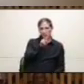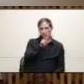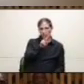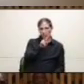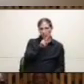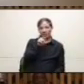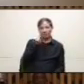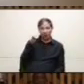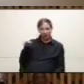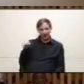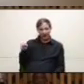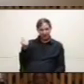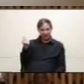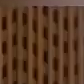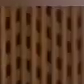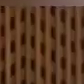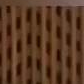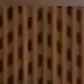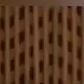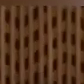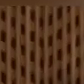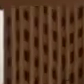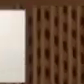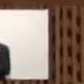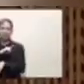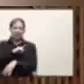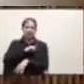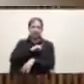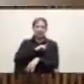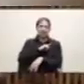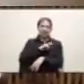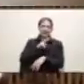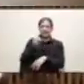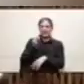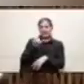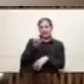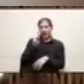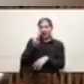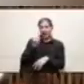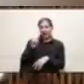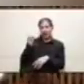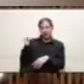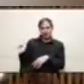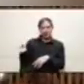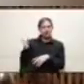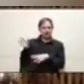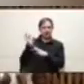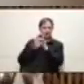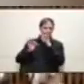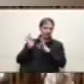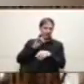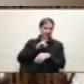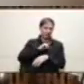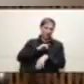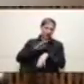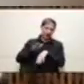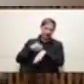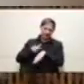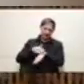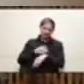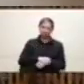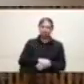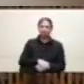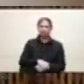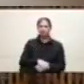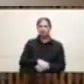amount. So as to why it was late, I think Ngaka will be here. They will also be able to explain why it was a little bit late to give us